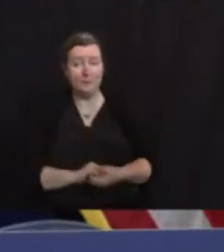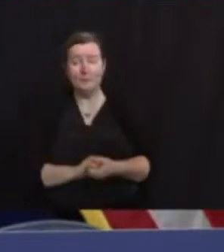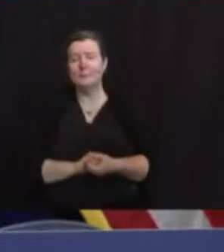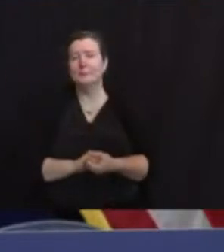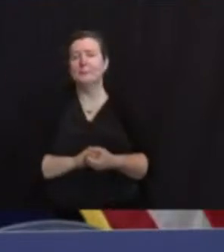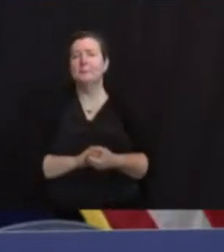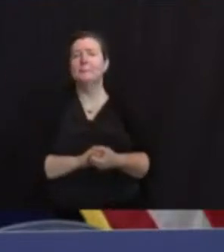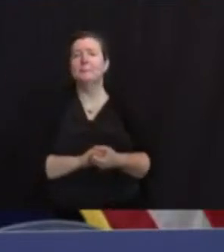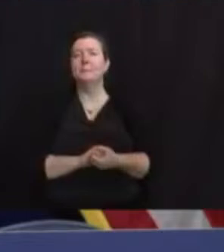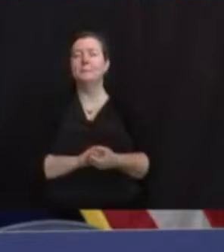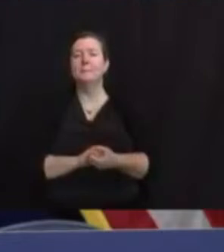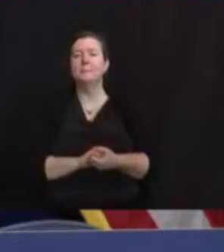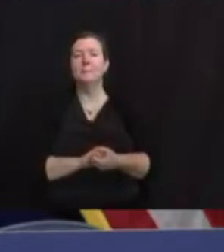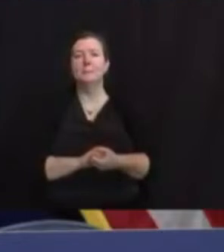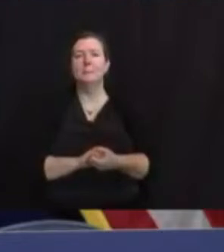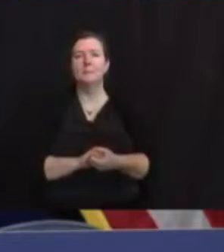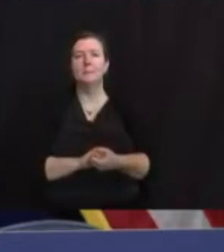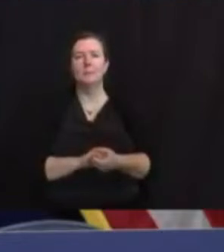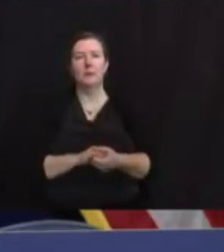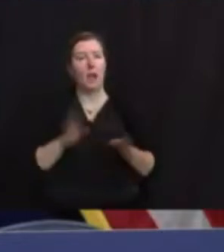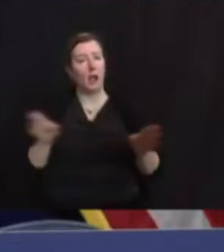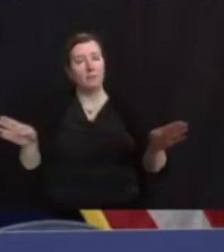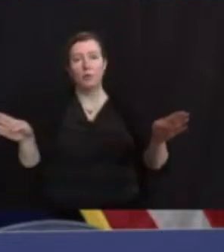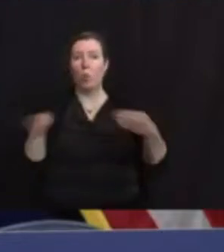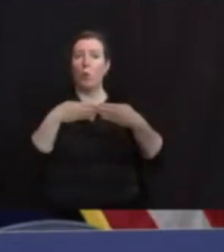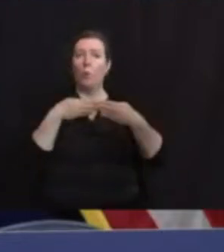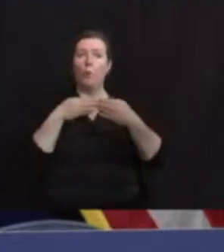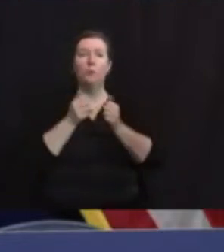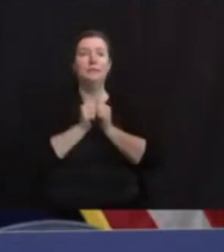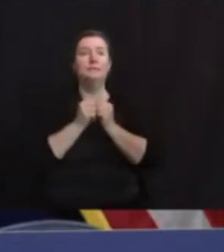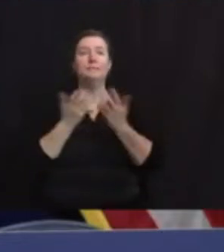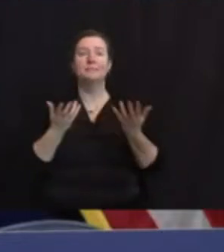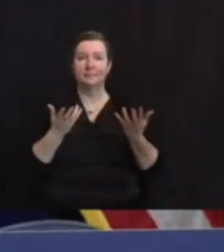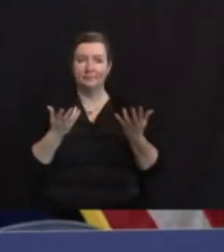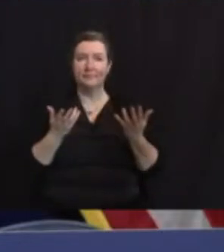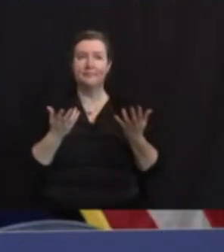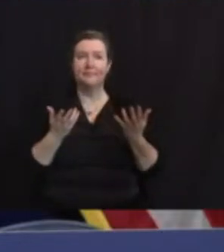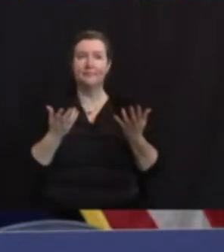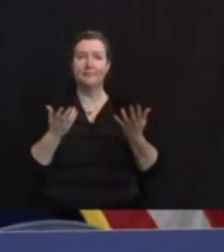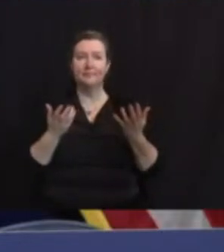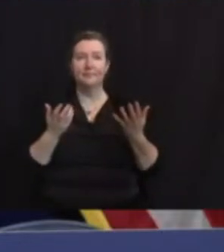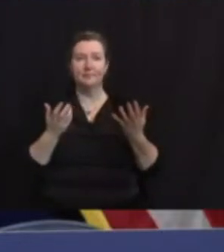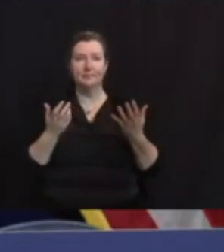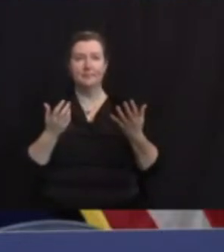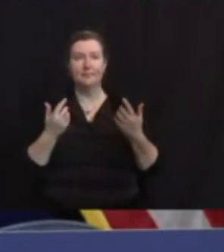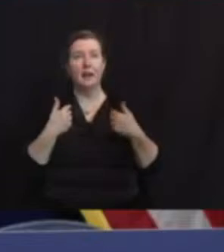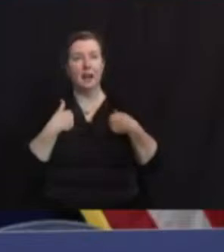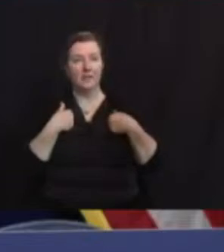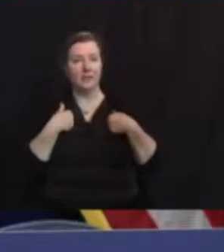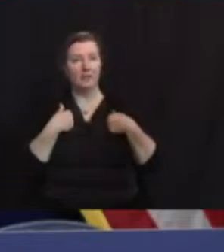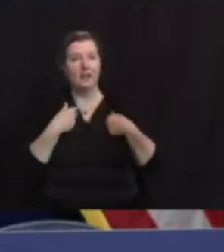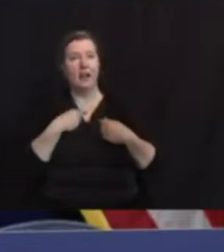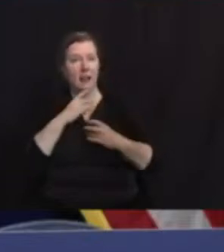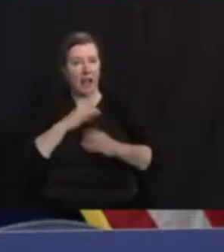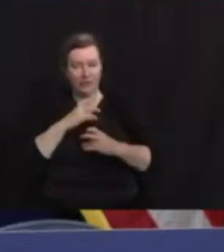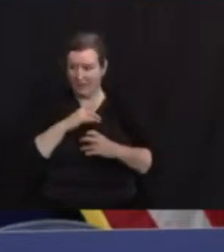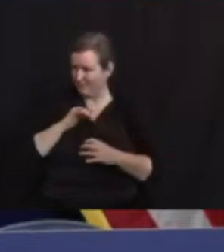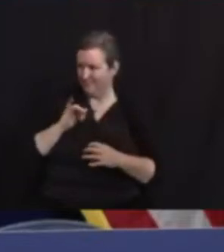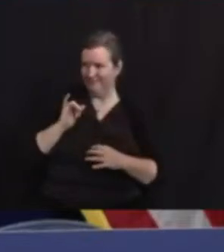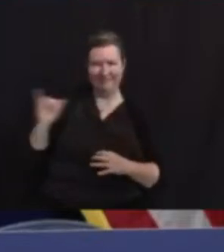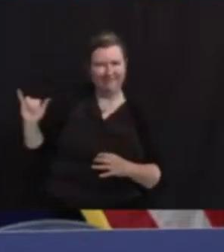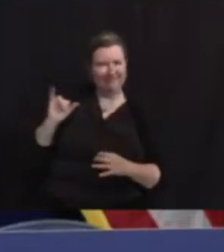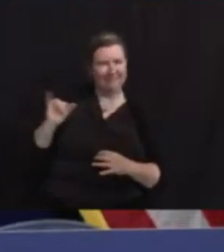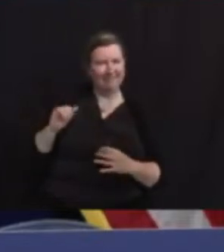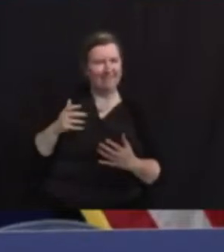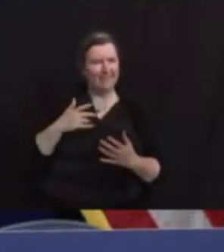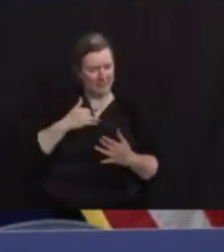forecast. And I will just close with, and although I was no Benny Goodman, I too played the clarinet when I was a kid. That's true.